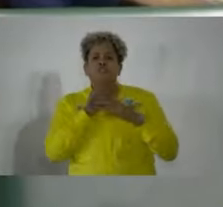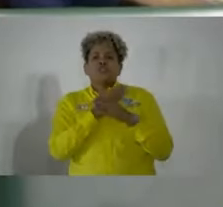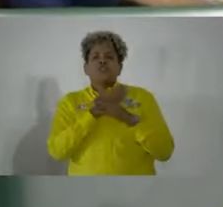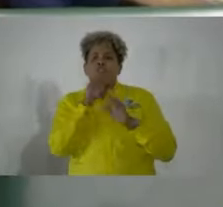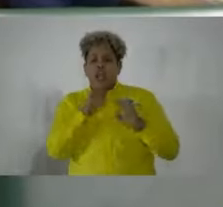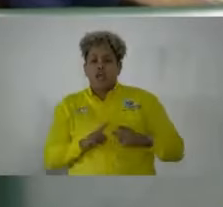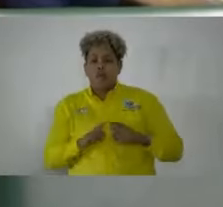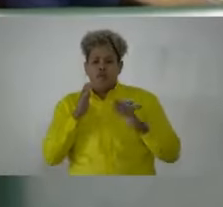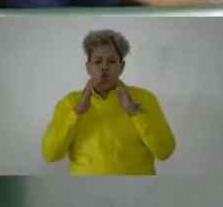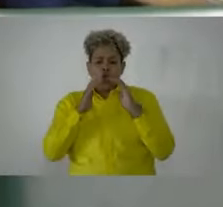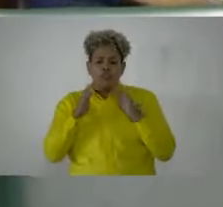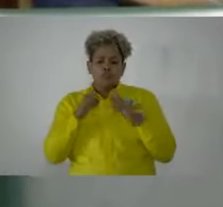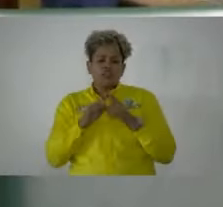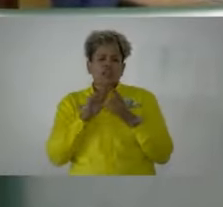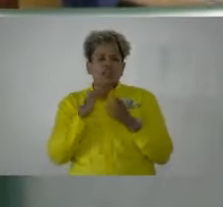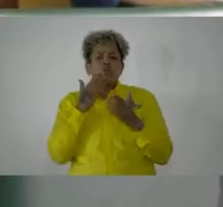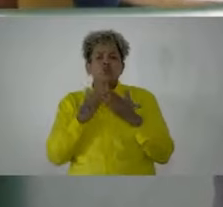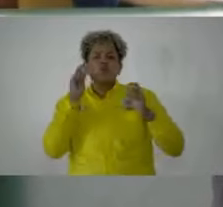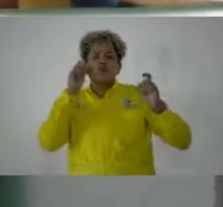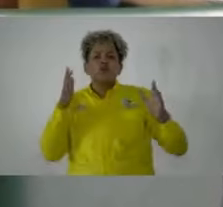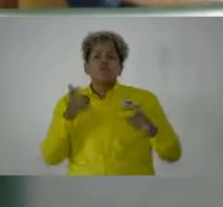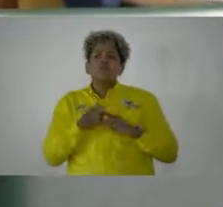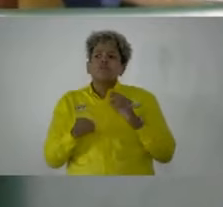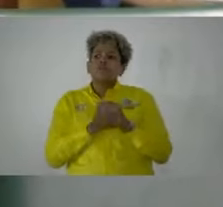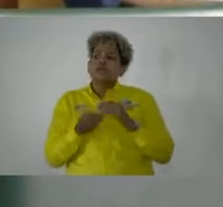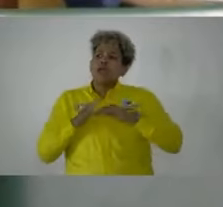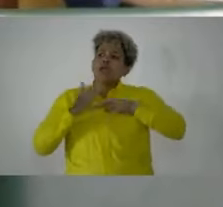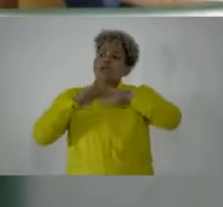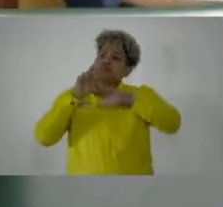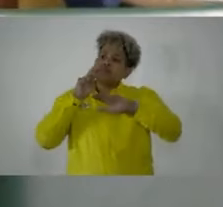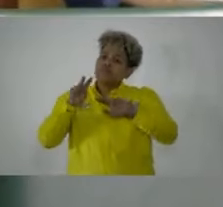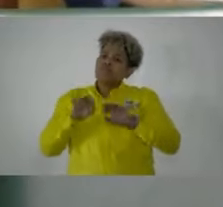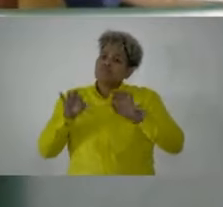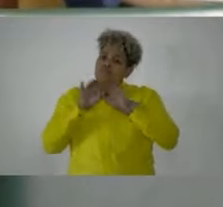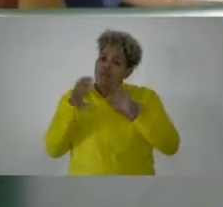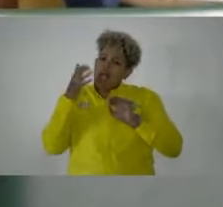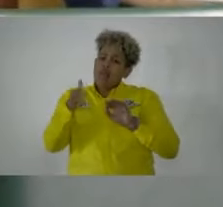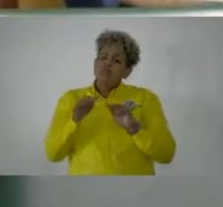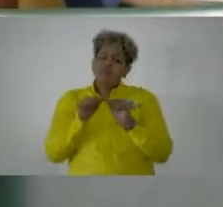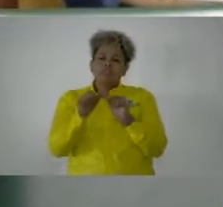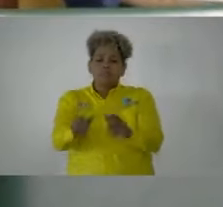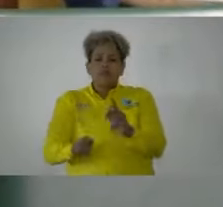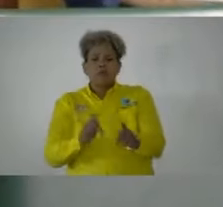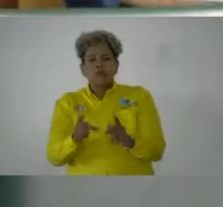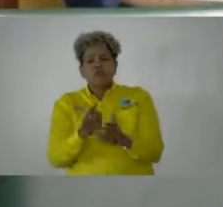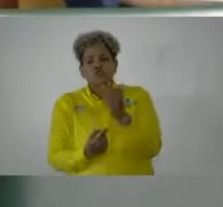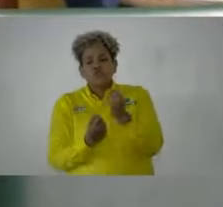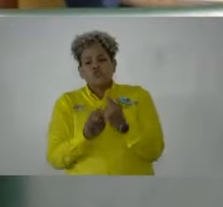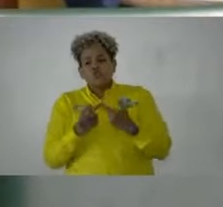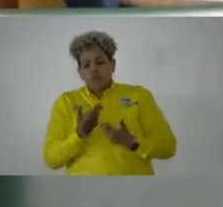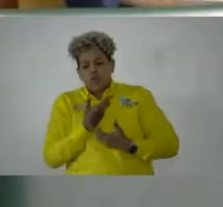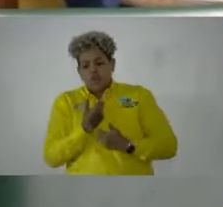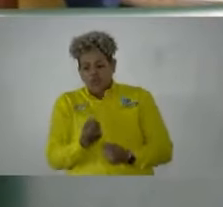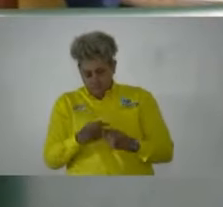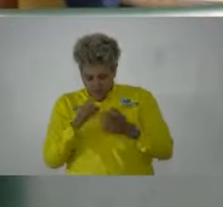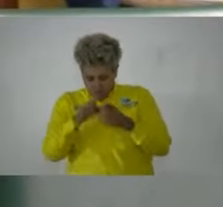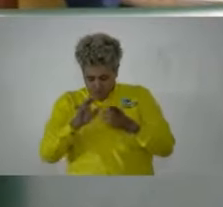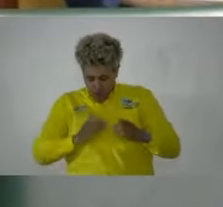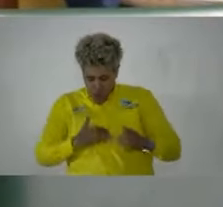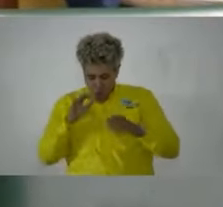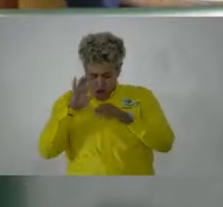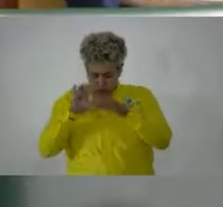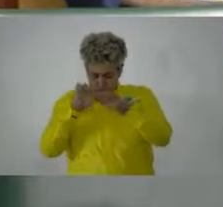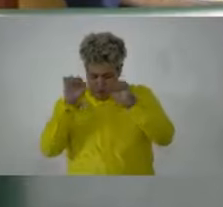and communications, good governance is increasingly essential to maintain the people's trust and confidence in our